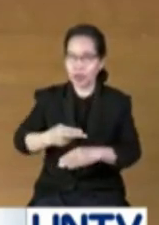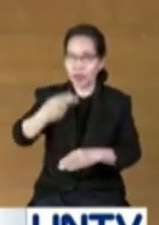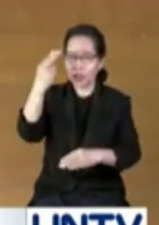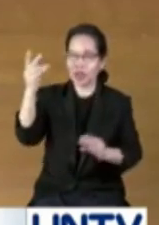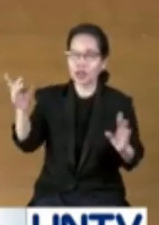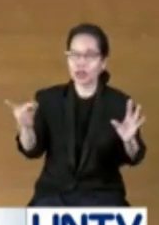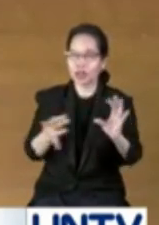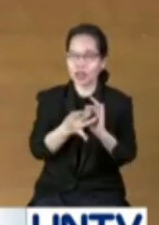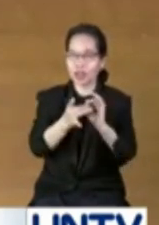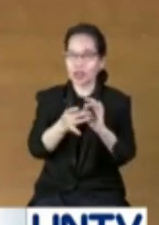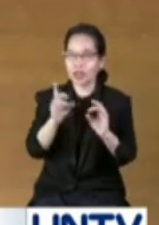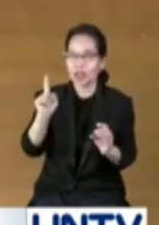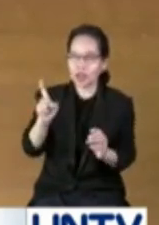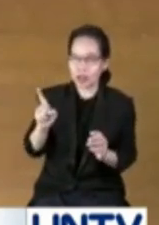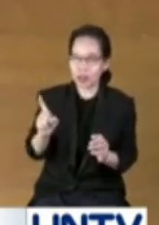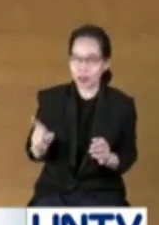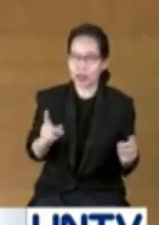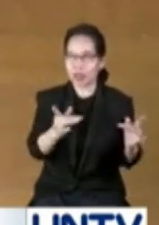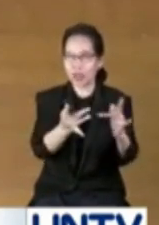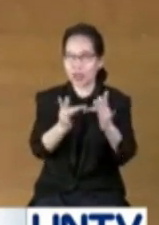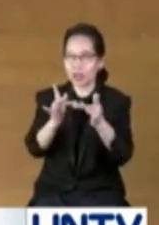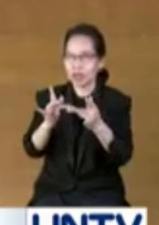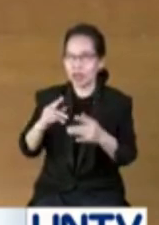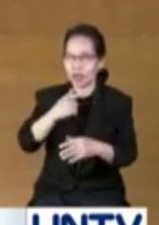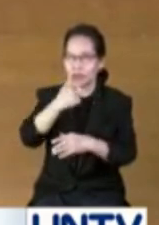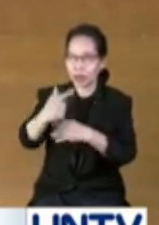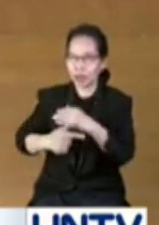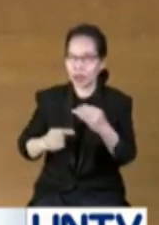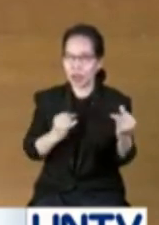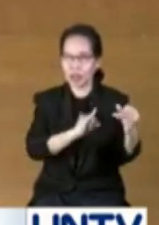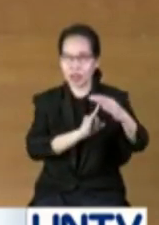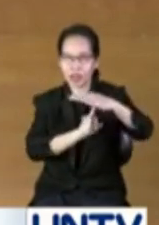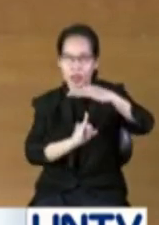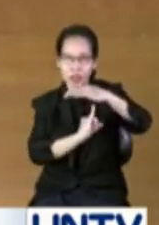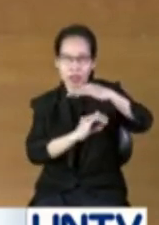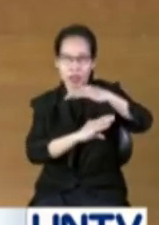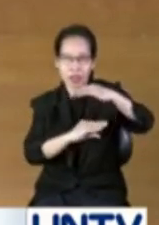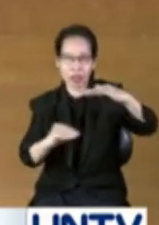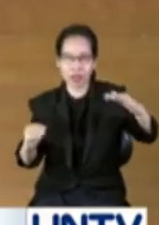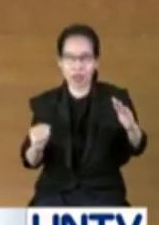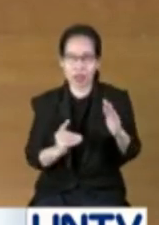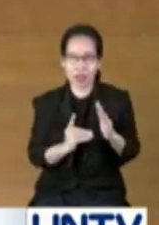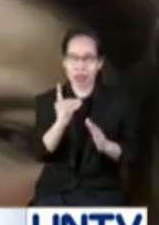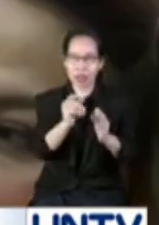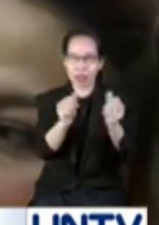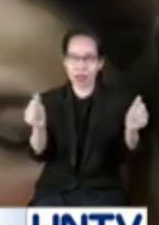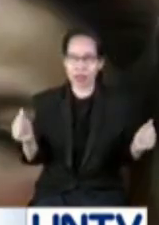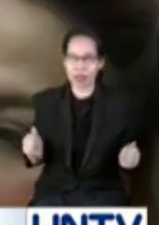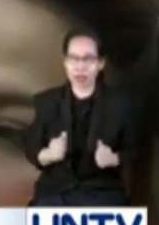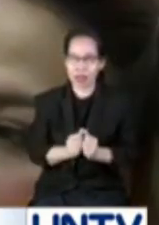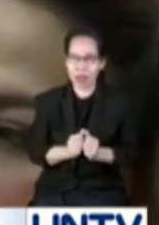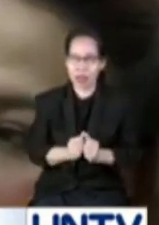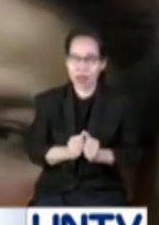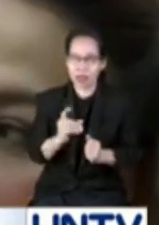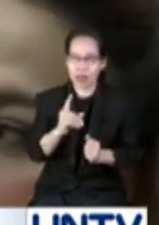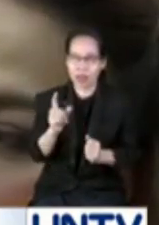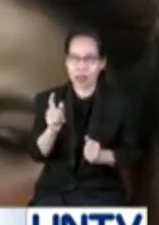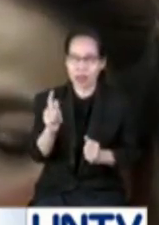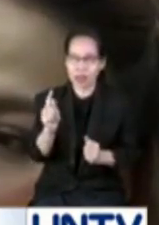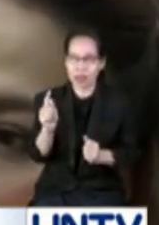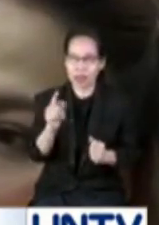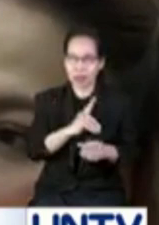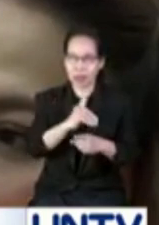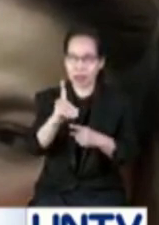are prioritizing geographically isolated and disadvantaged areas. The DICT has been directed to